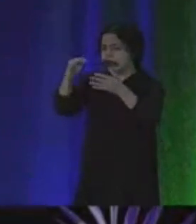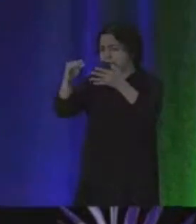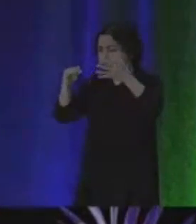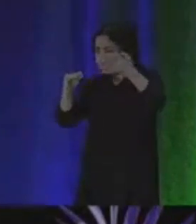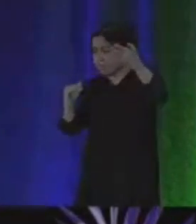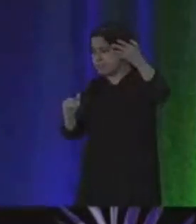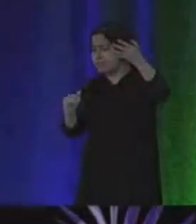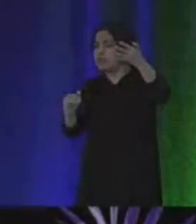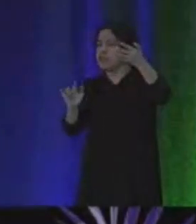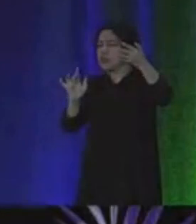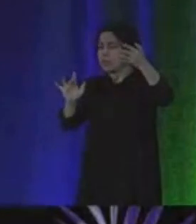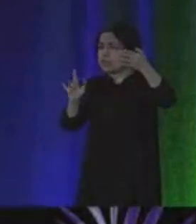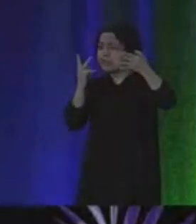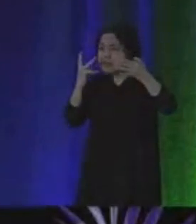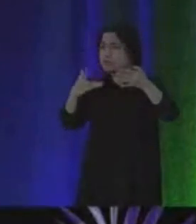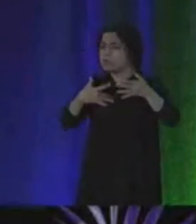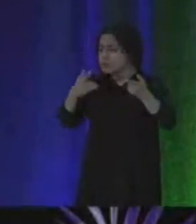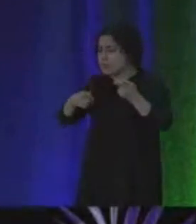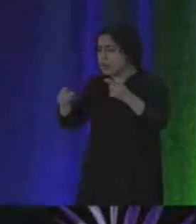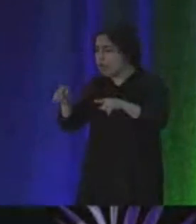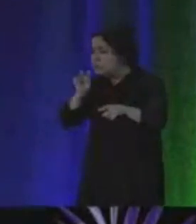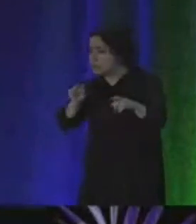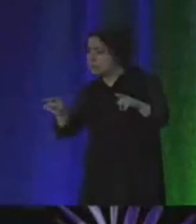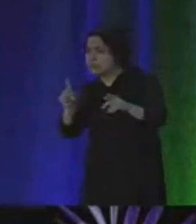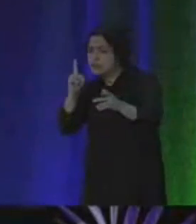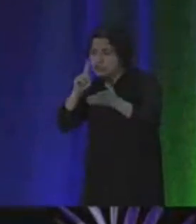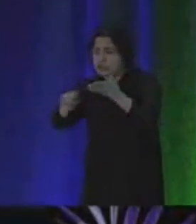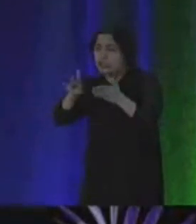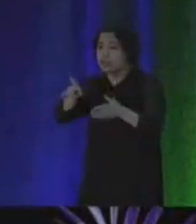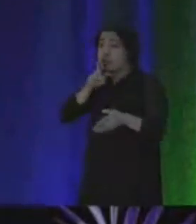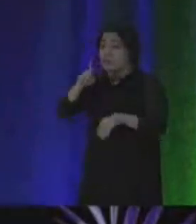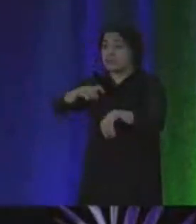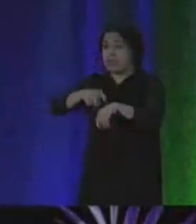that's how you check out your real-time data.